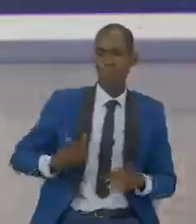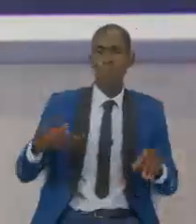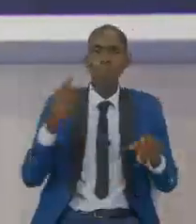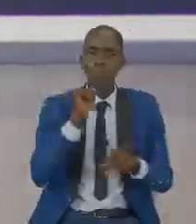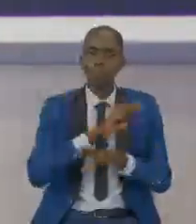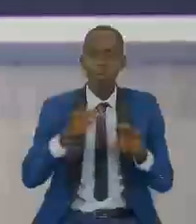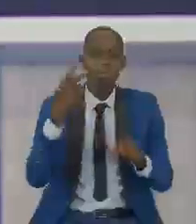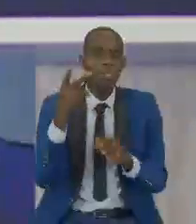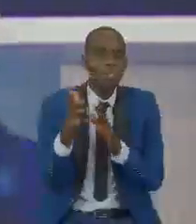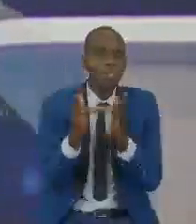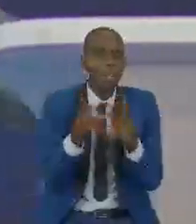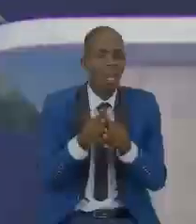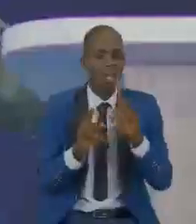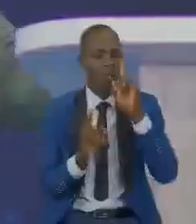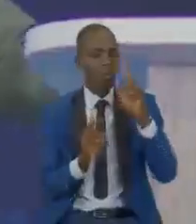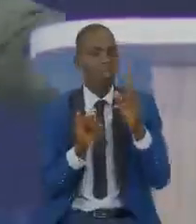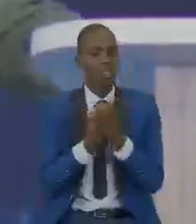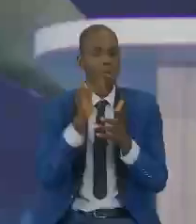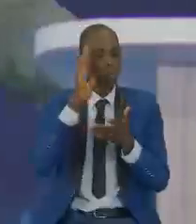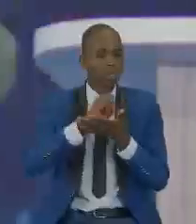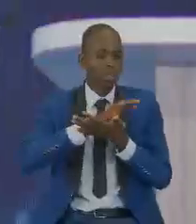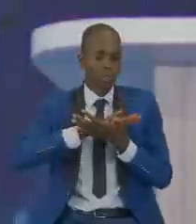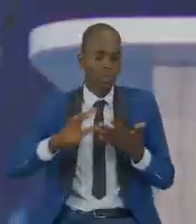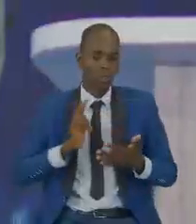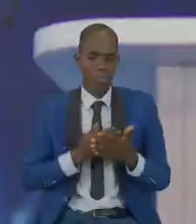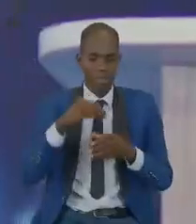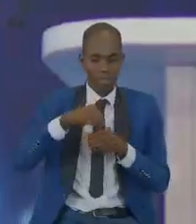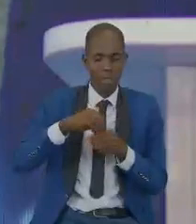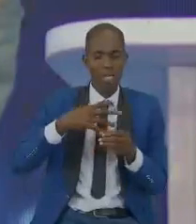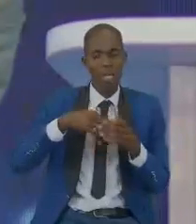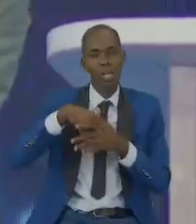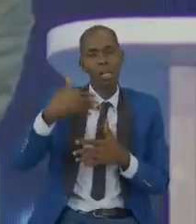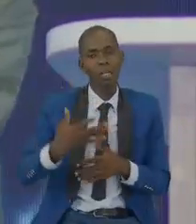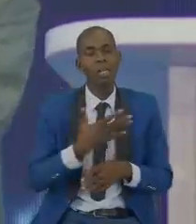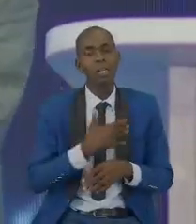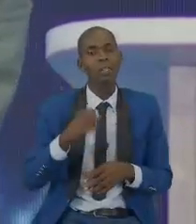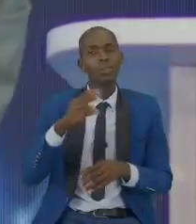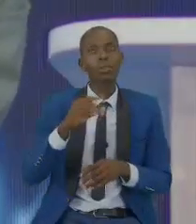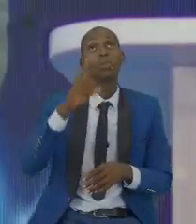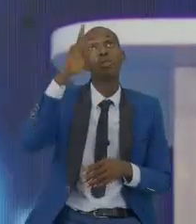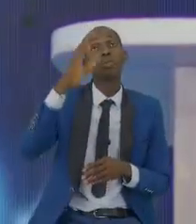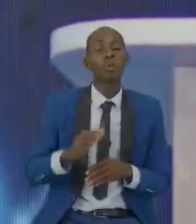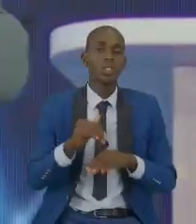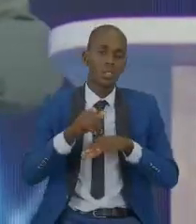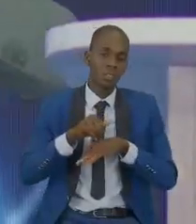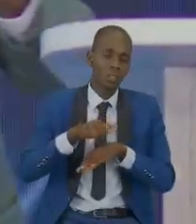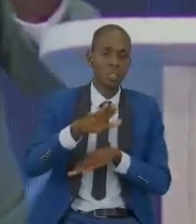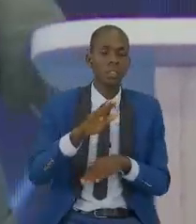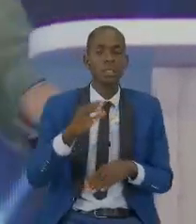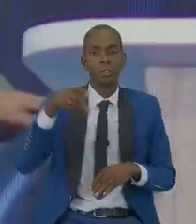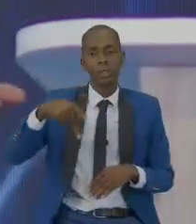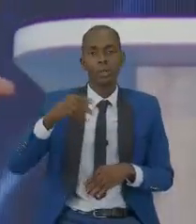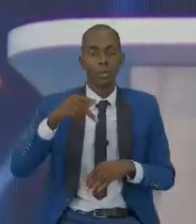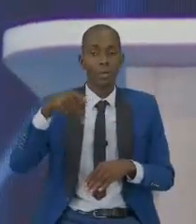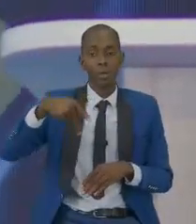us inside out, outside and inside. And so God sent Paul the Apostle, go and open